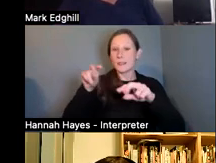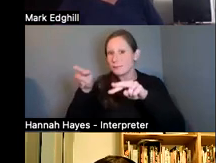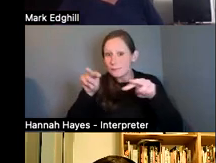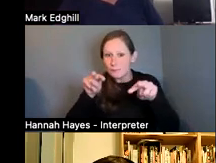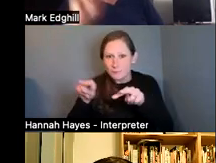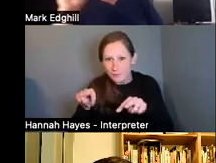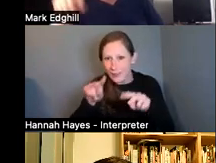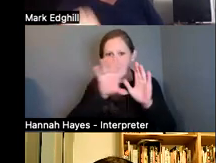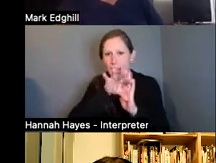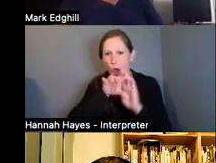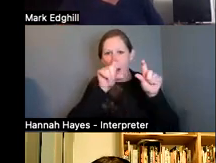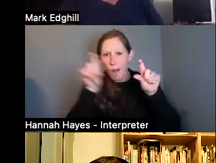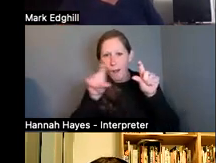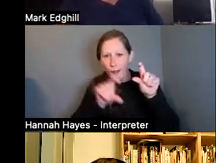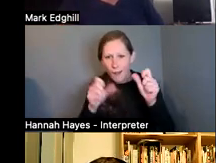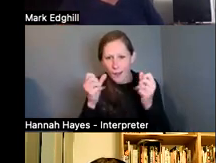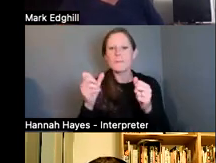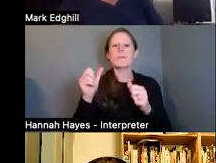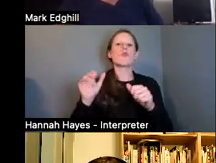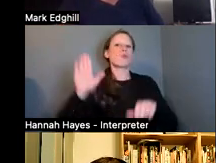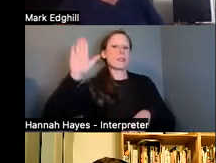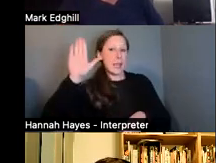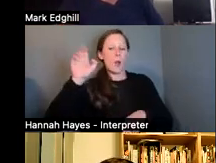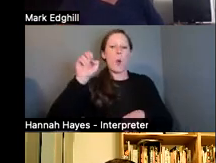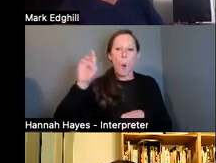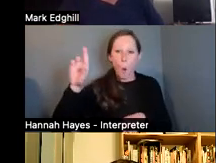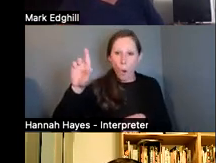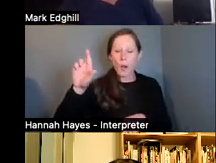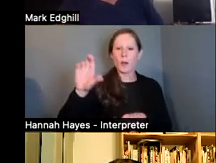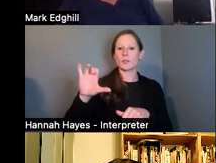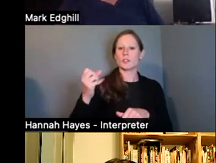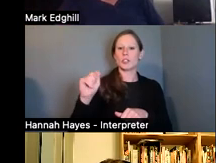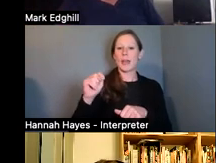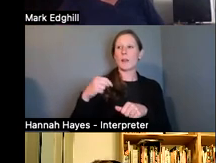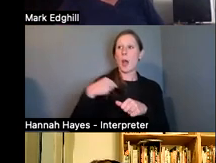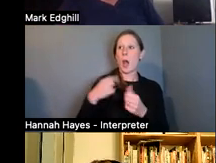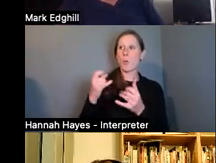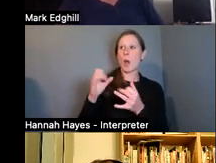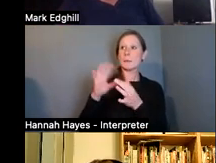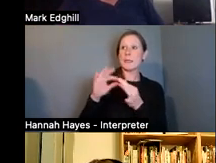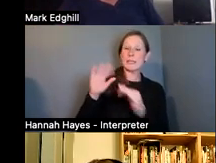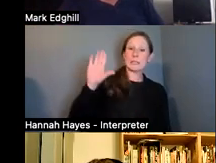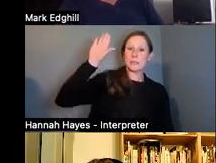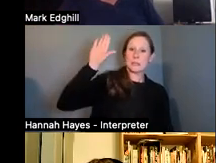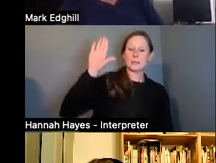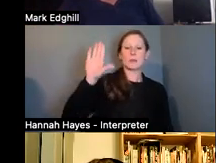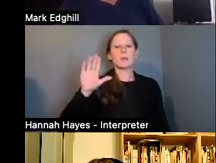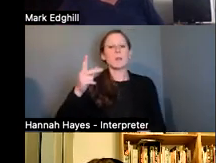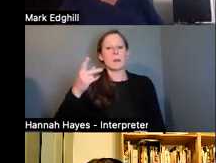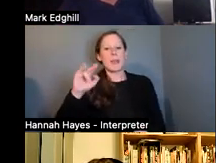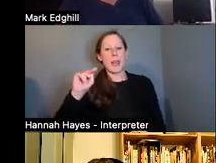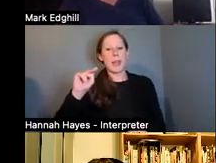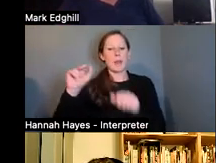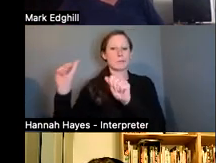you raise your hand or put in the chat, I want to speak, then I can pin you to the top so that Hannah can see